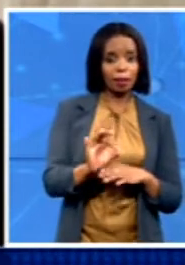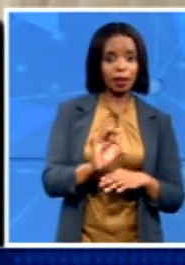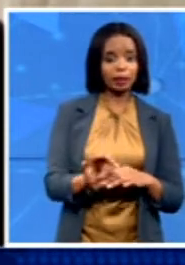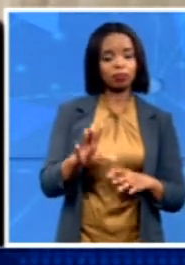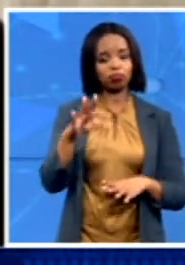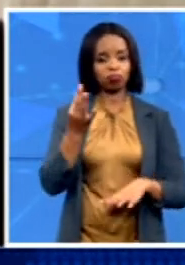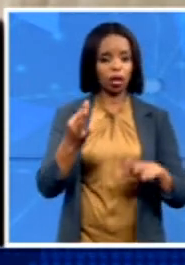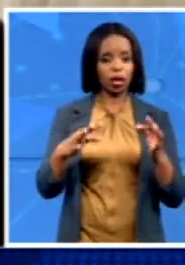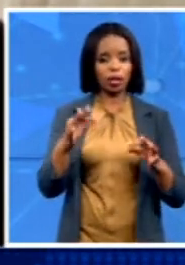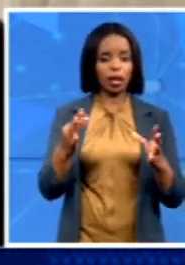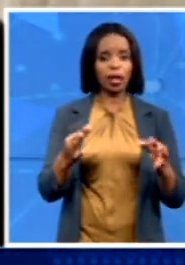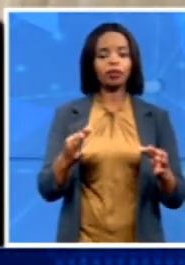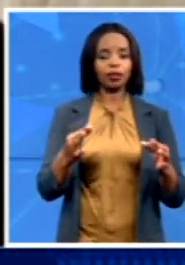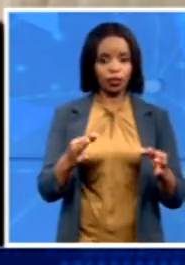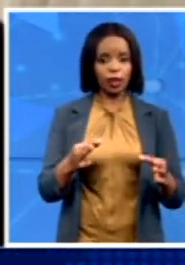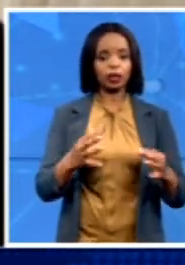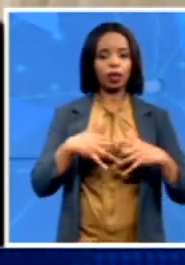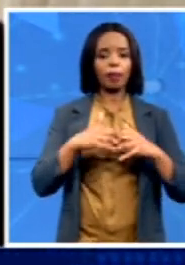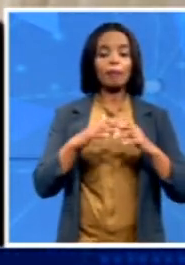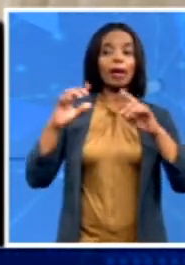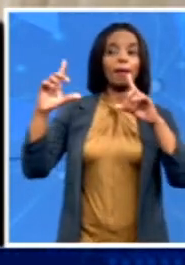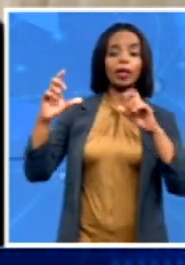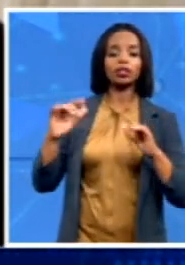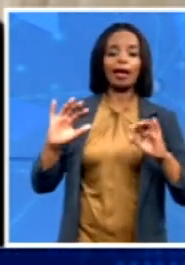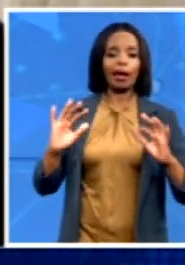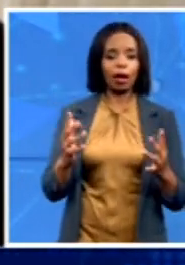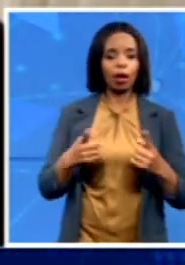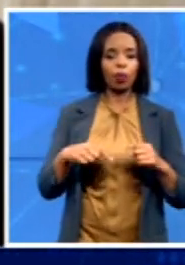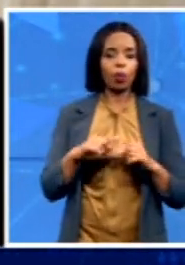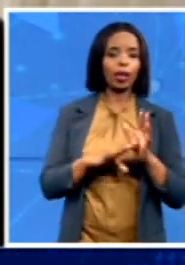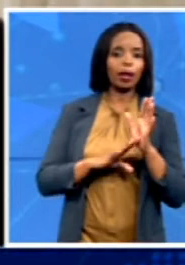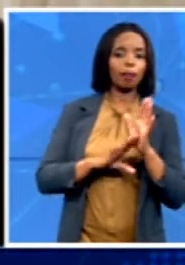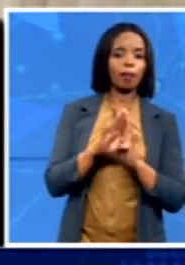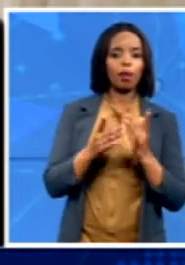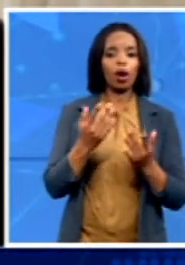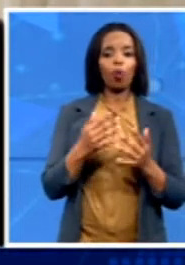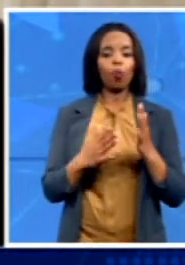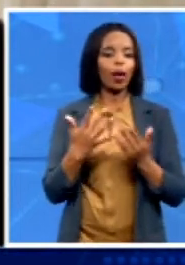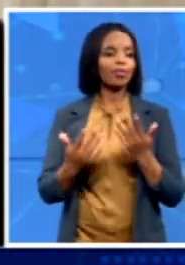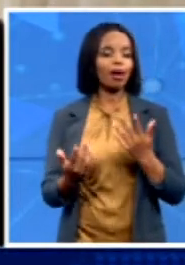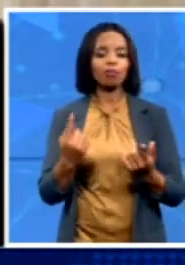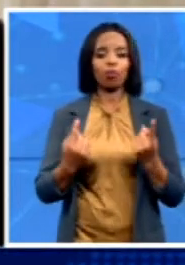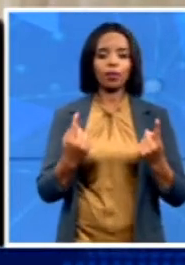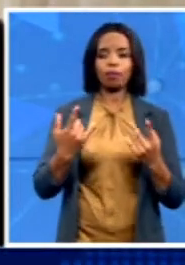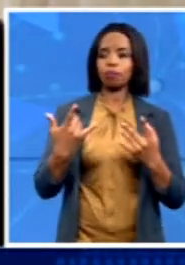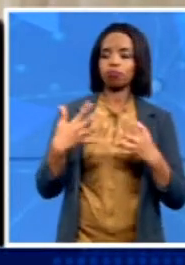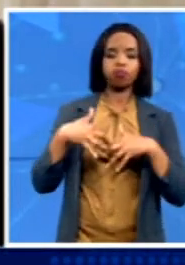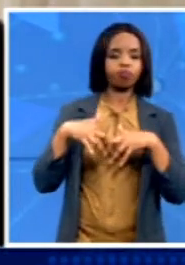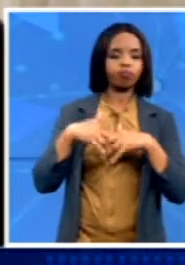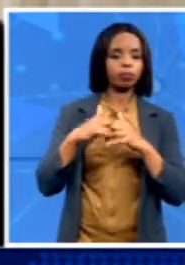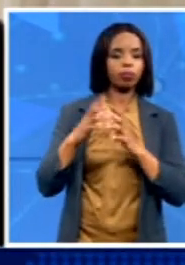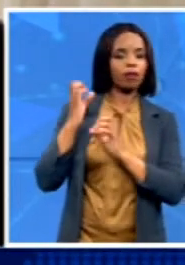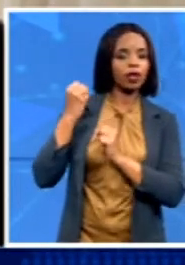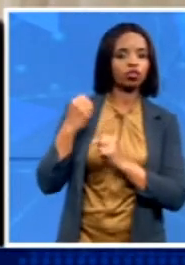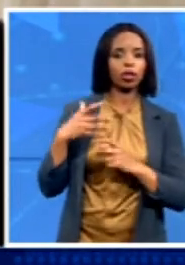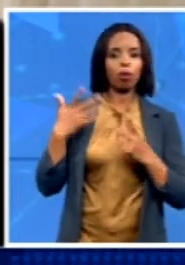of how to then develop, whether it's factories or manufacturing or bring opportunities in the mining space or